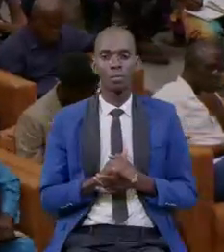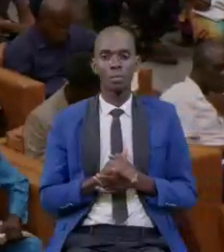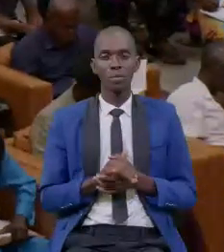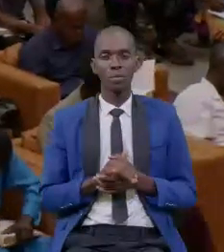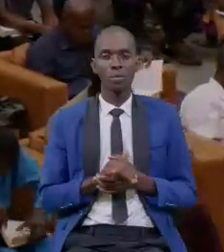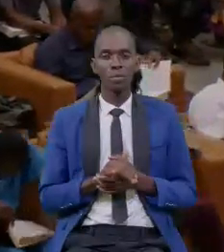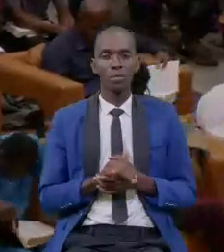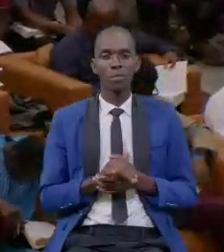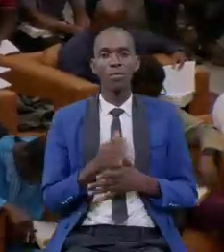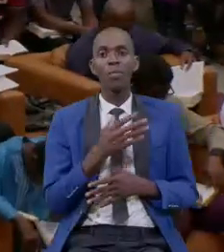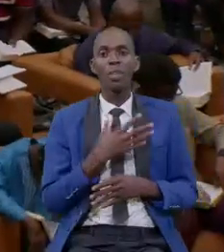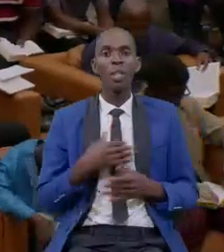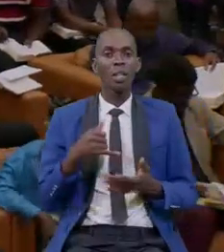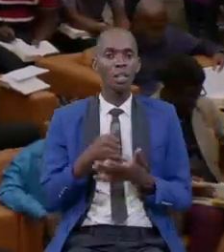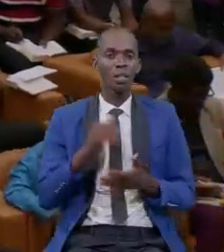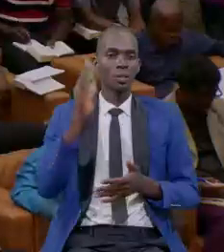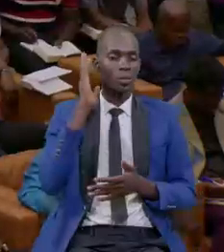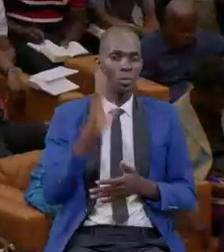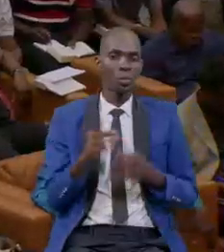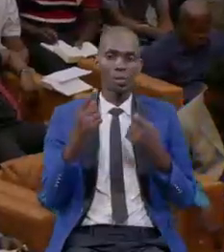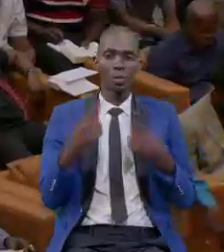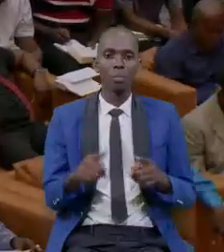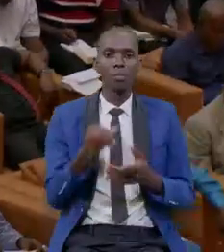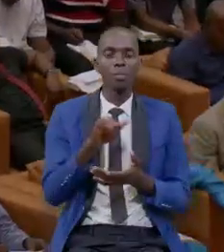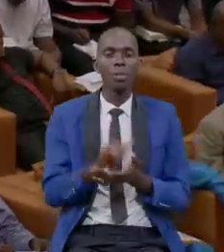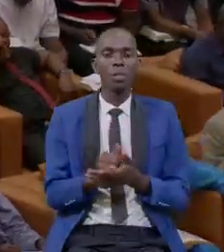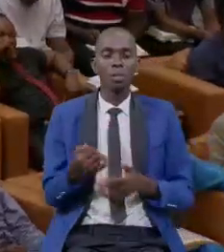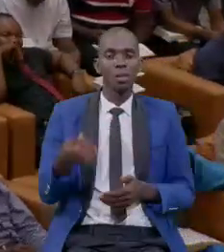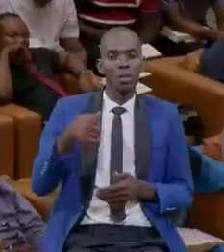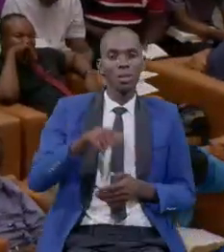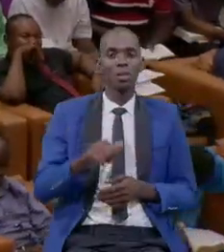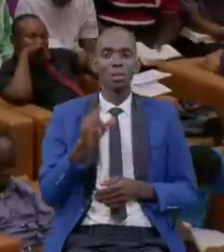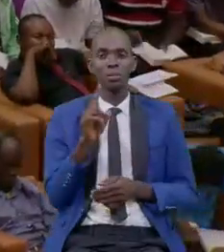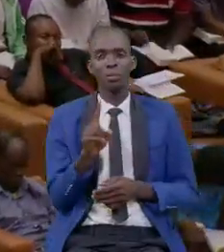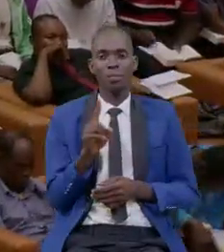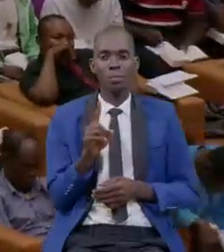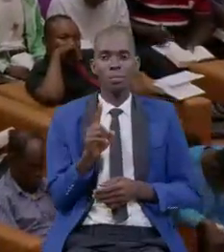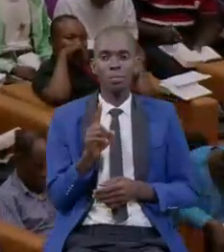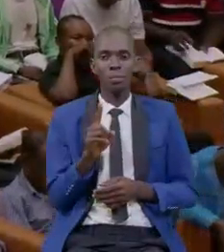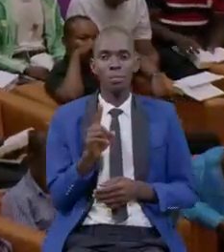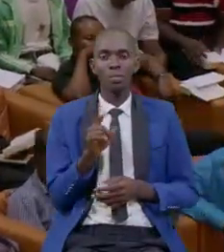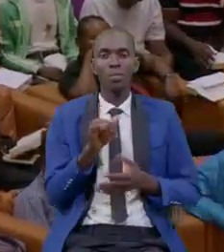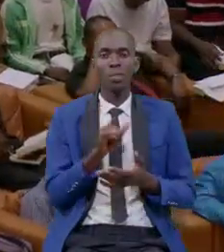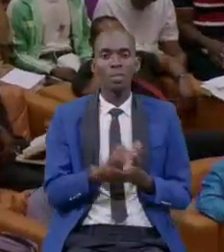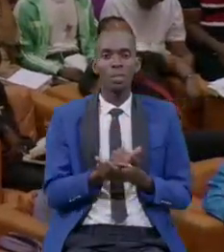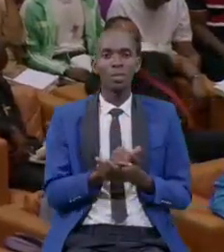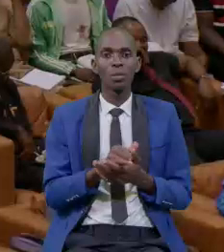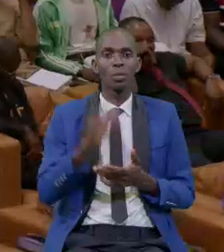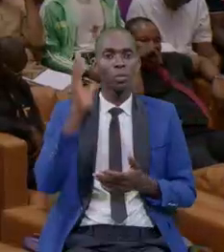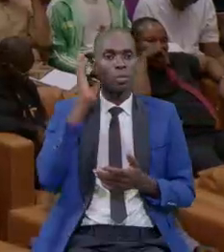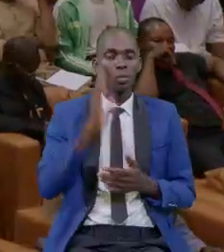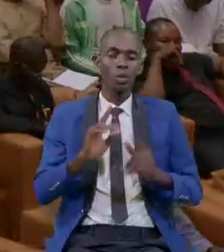and it shall be that whosoever shall go